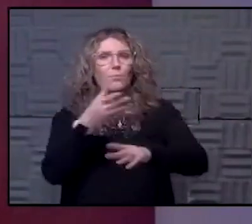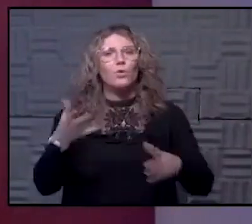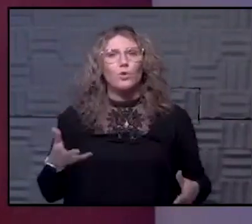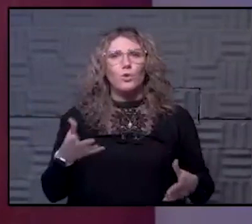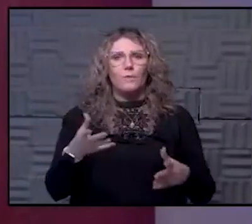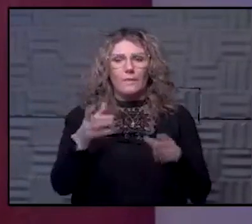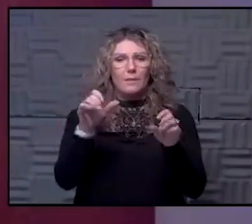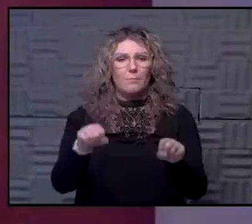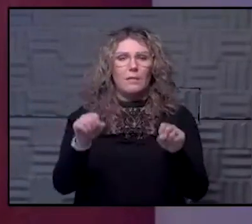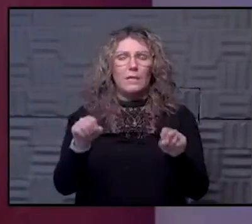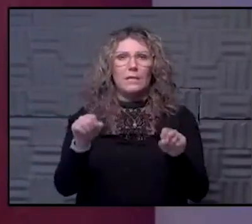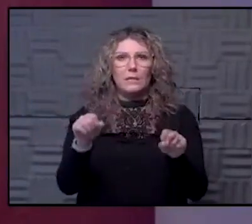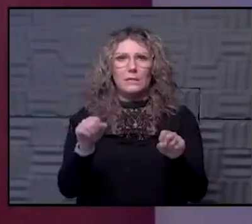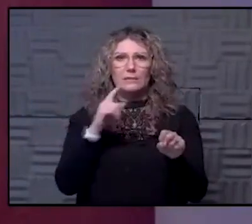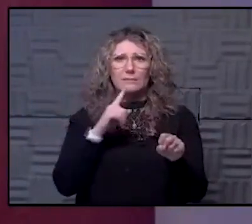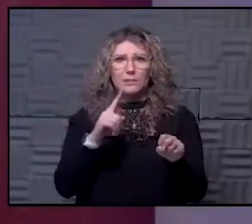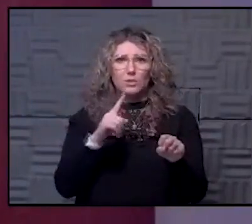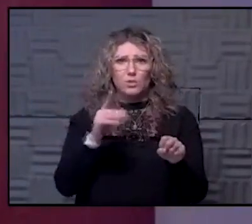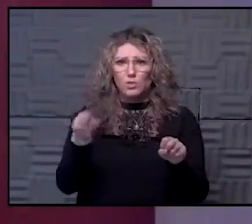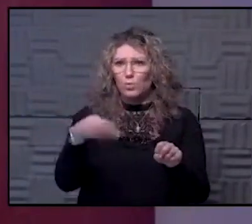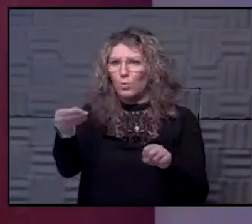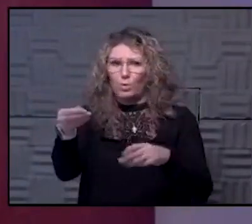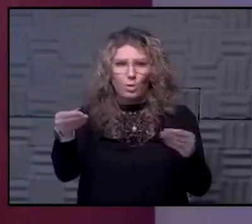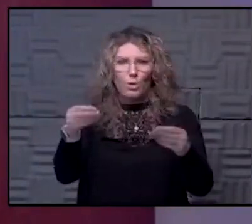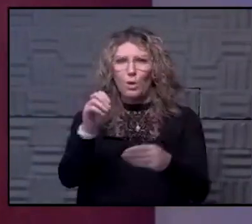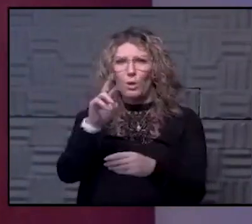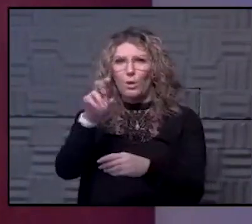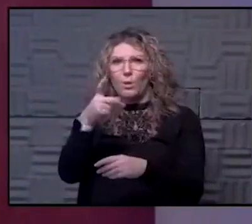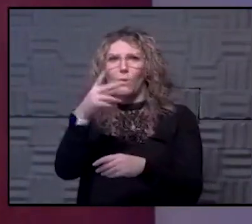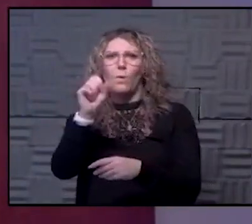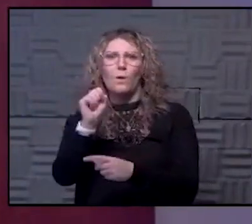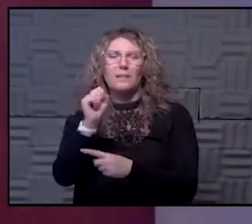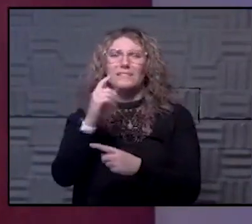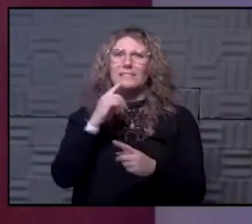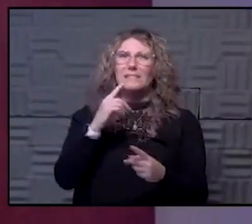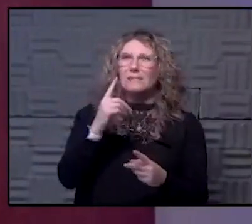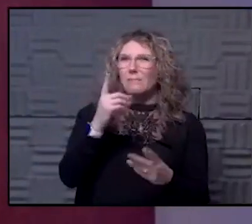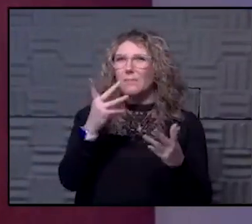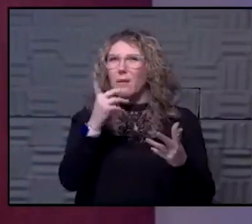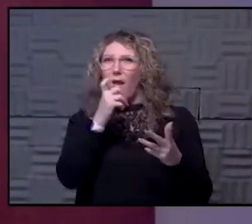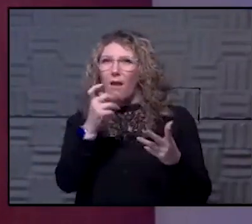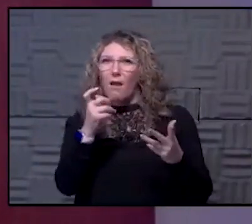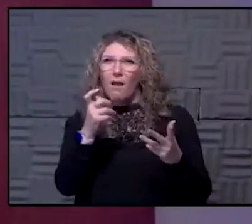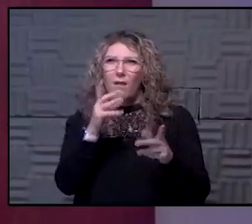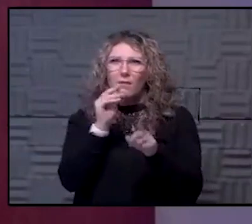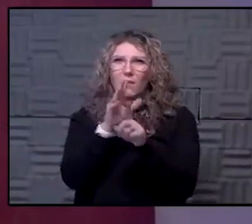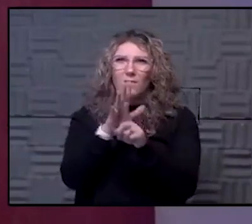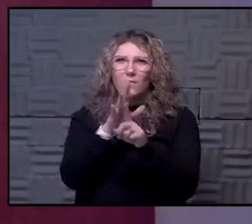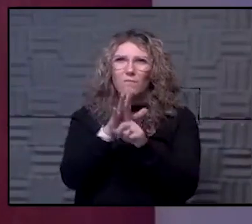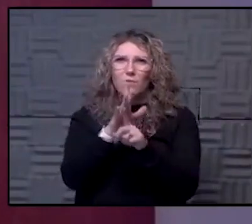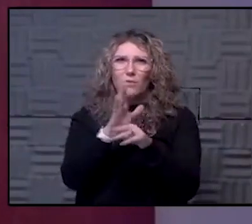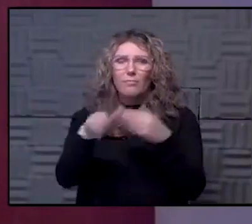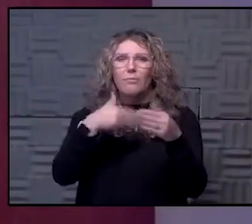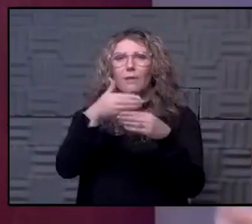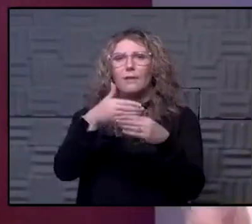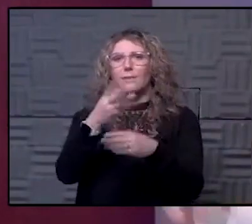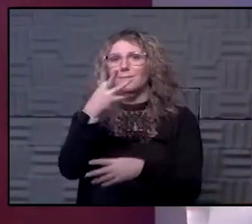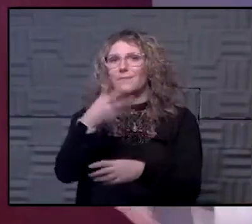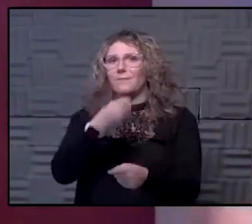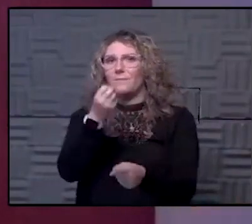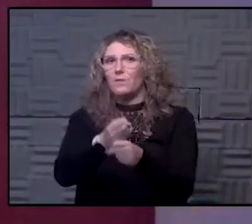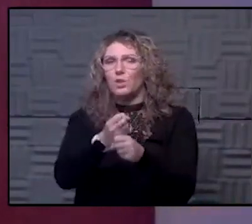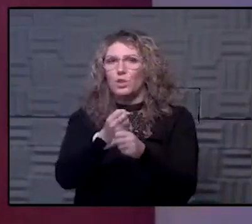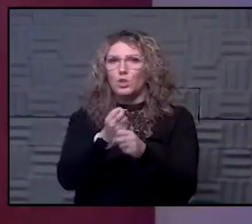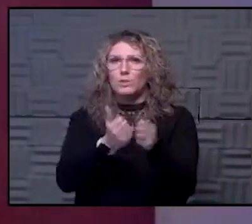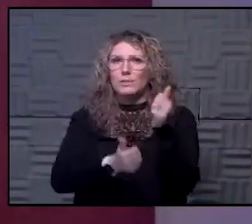ability to procure organs. That probably won't have an effect for the next 5 years to actually get everybody